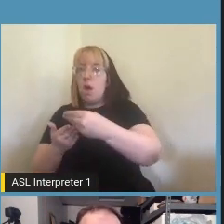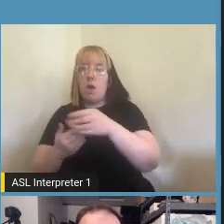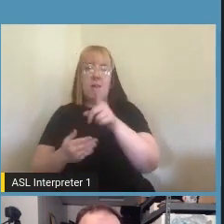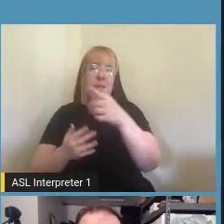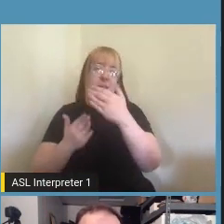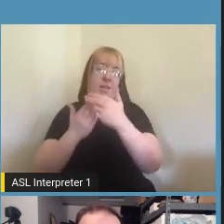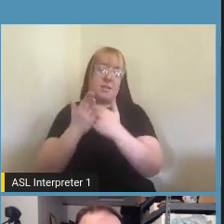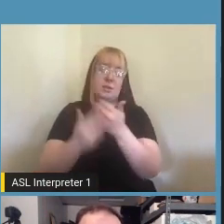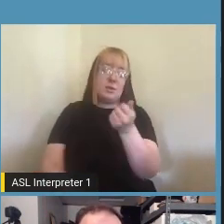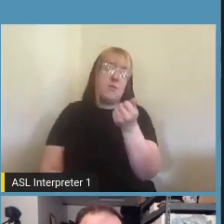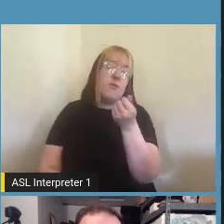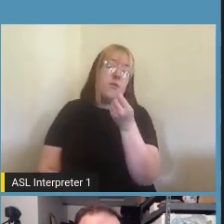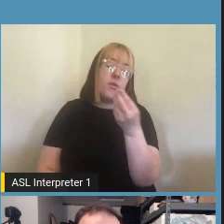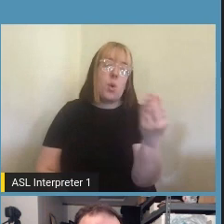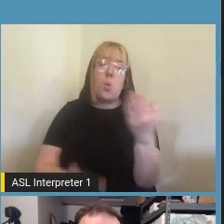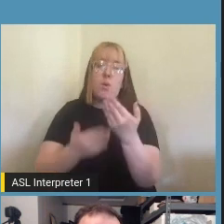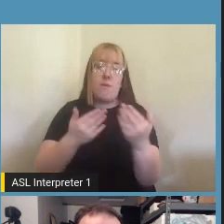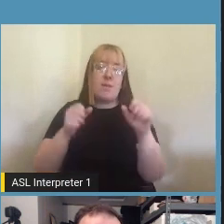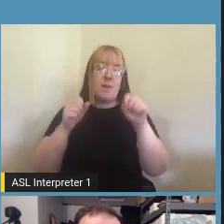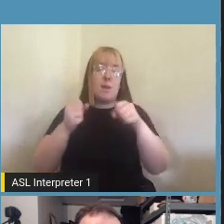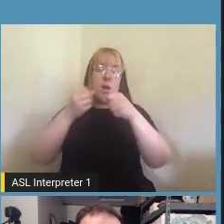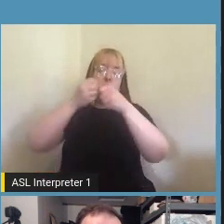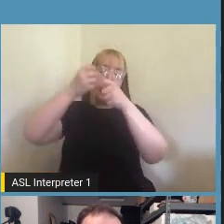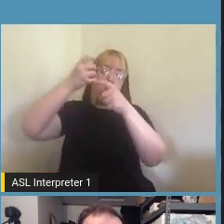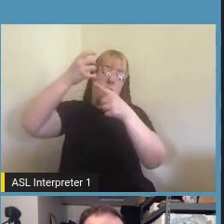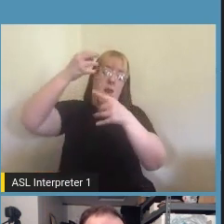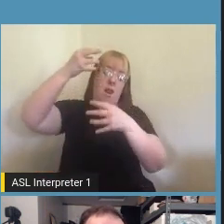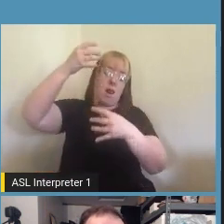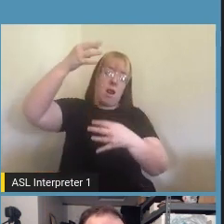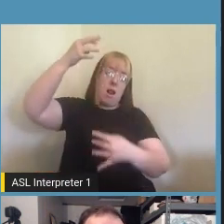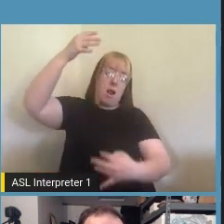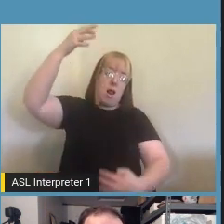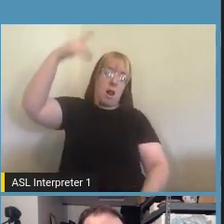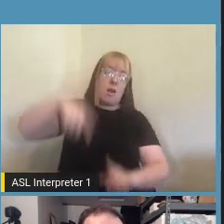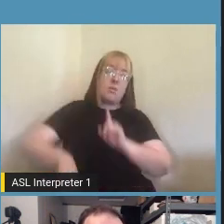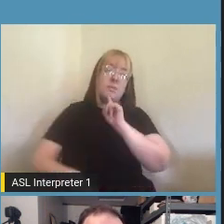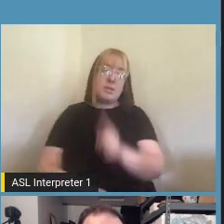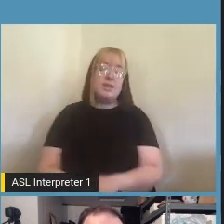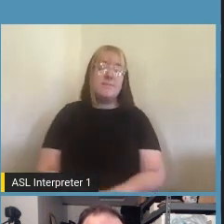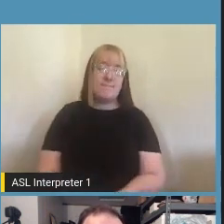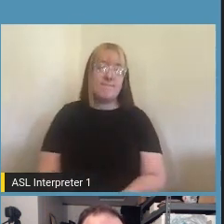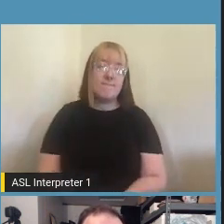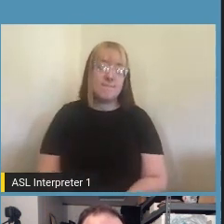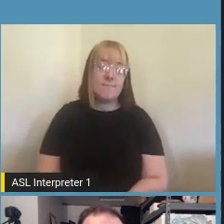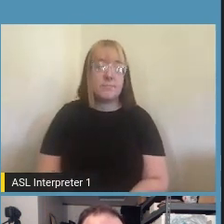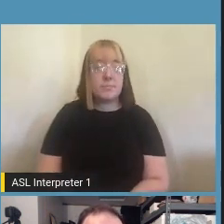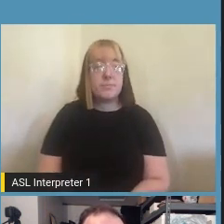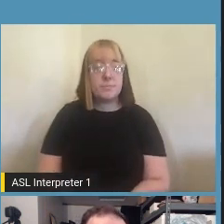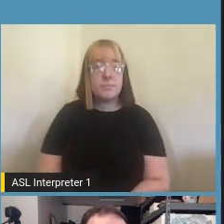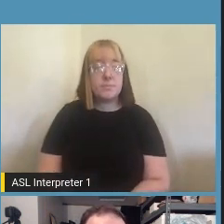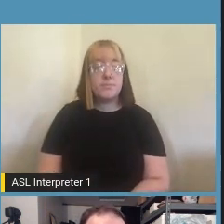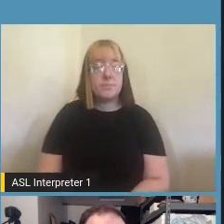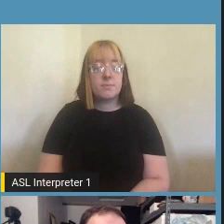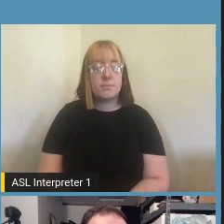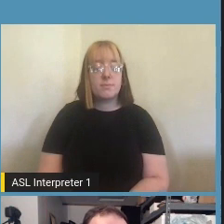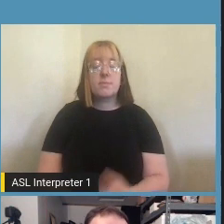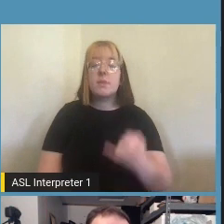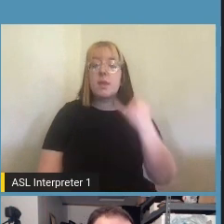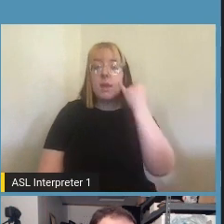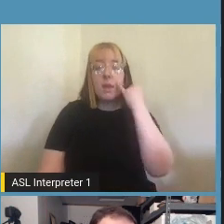are. The list goes on and on. There's more to this, but if you get into